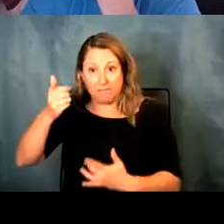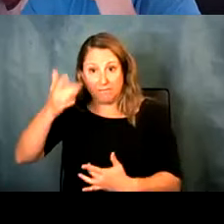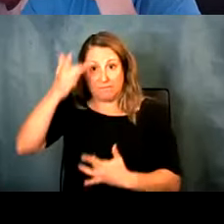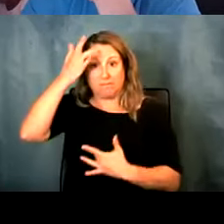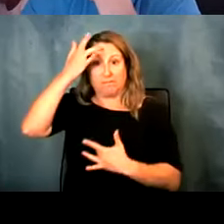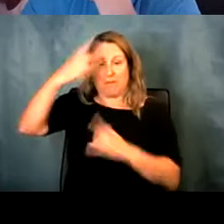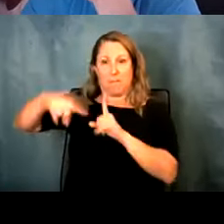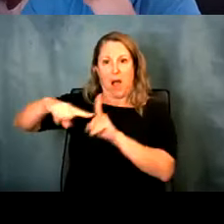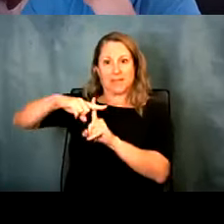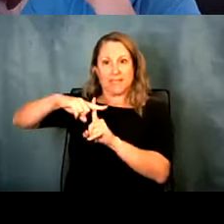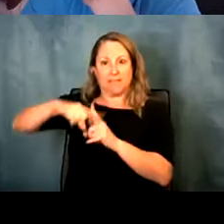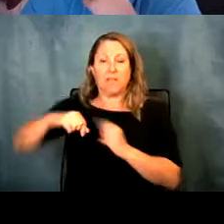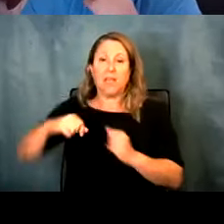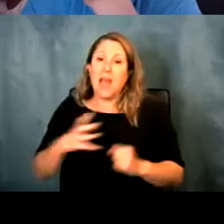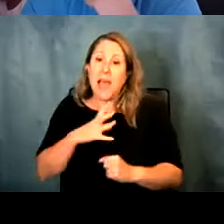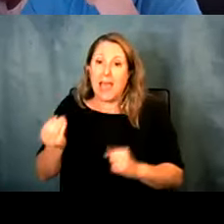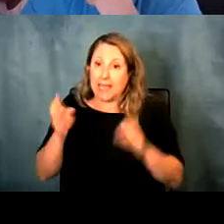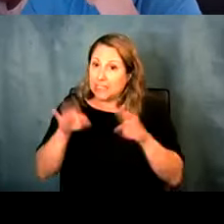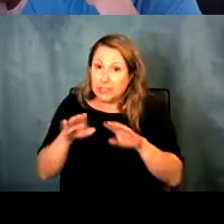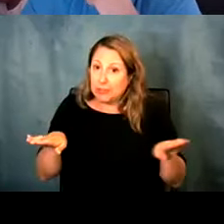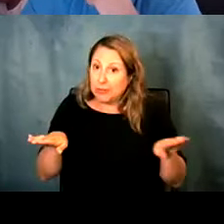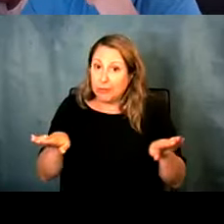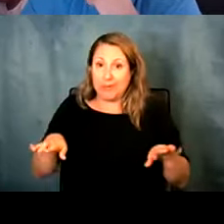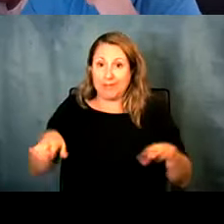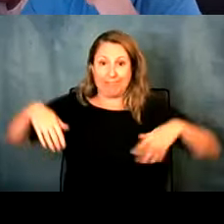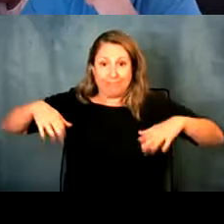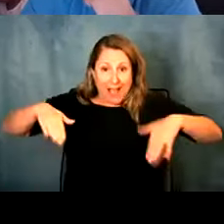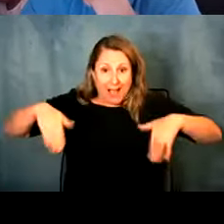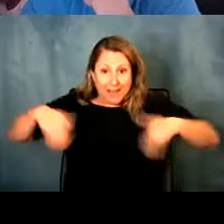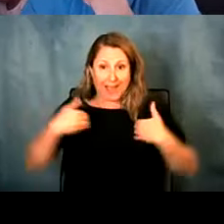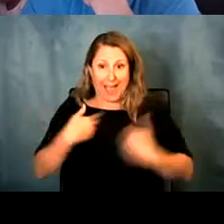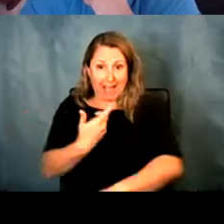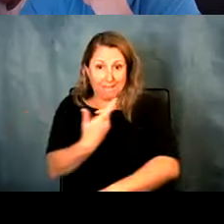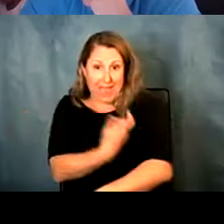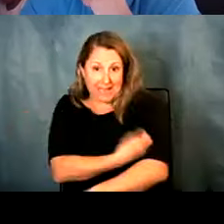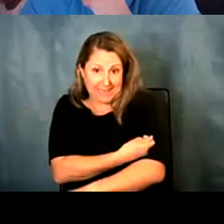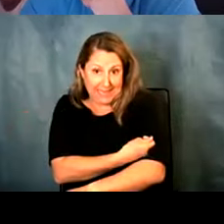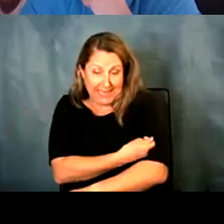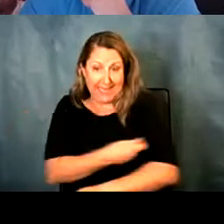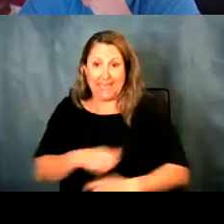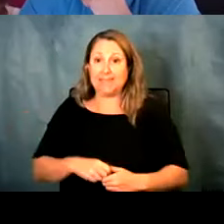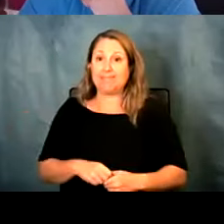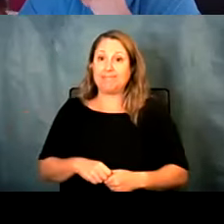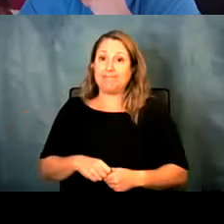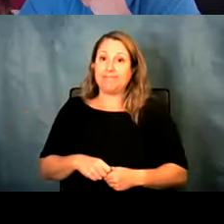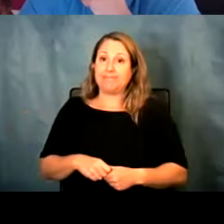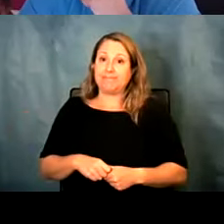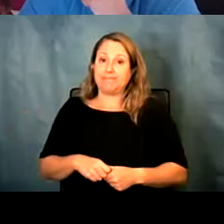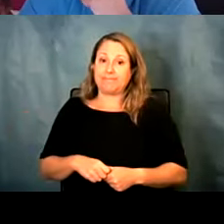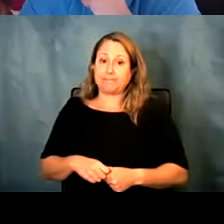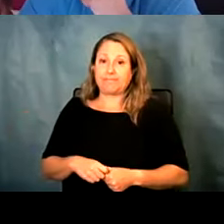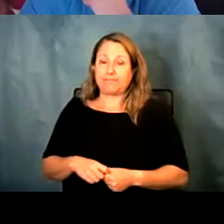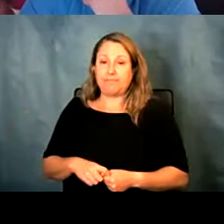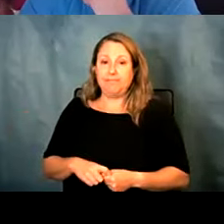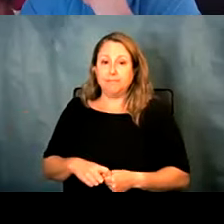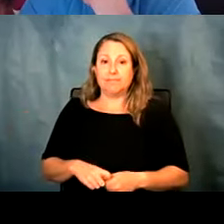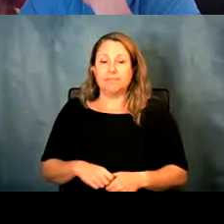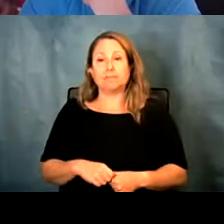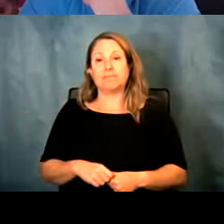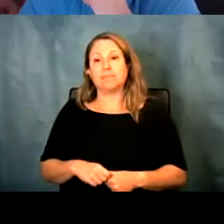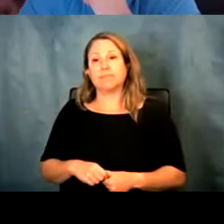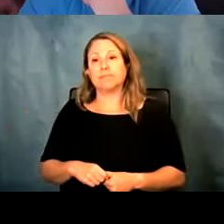our children can't be vaccinated, any children under 12 years old, as of right now, where we stand with the available